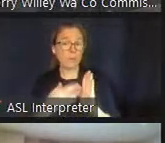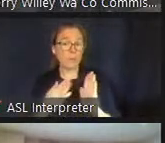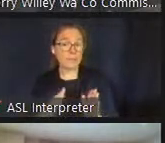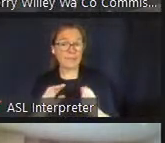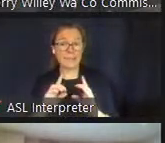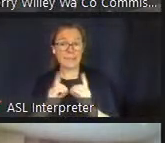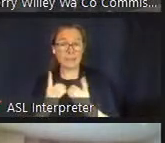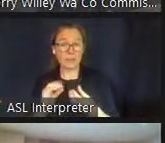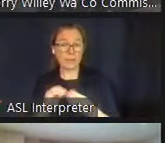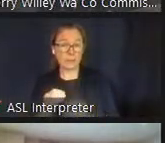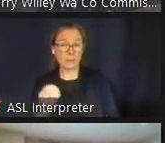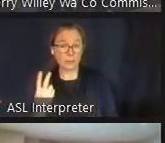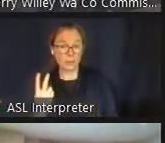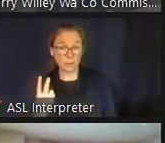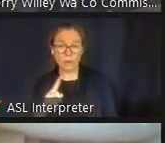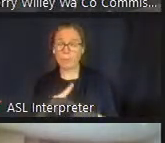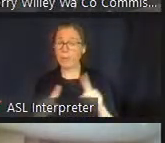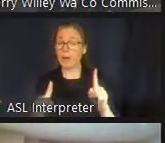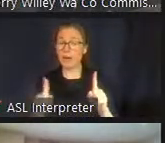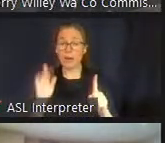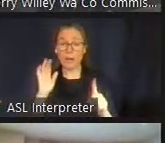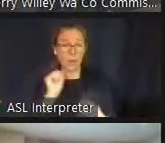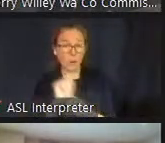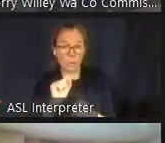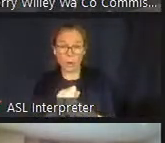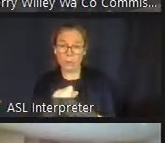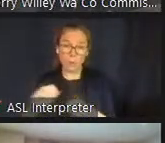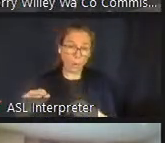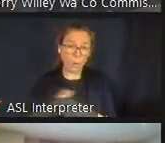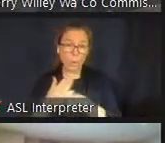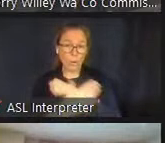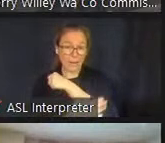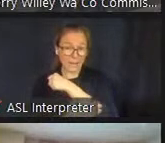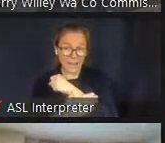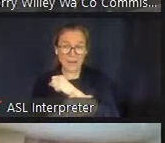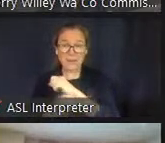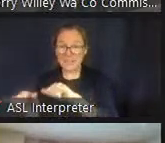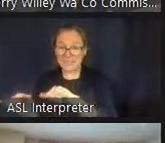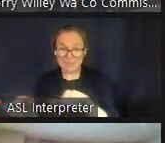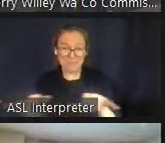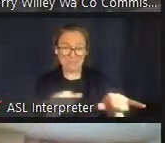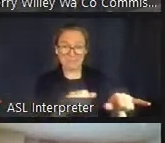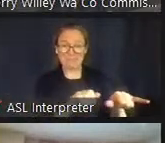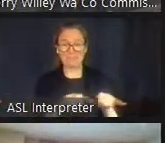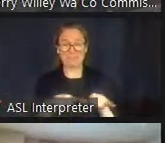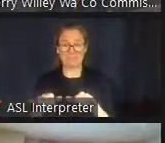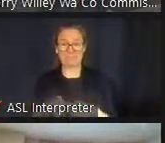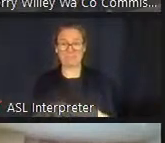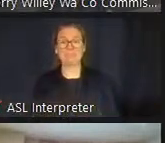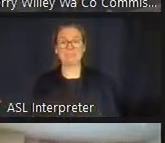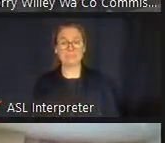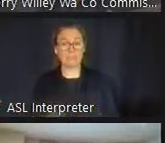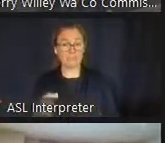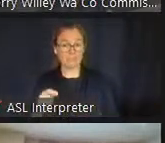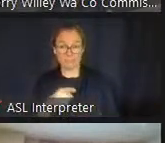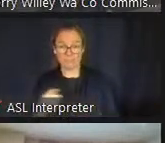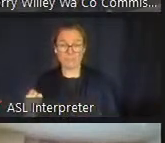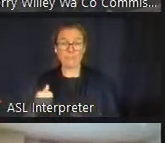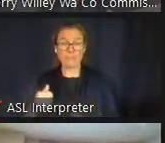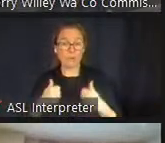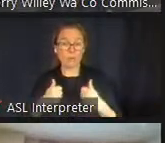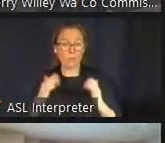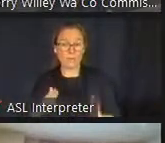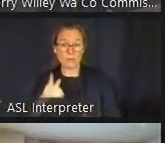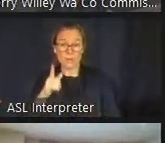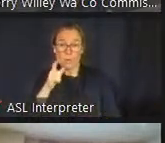2, but I work for the entire county, as we all do in this process. But I am elected by the residents